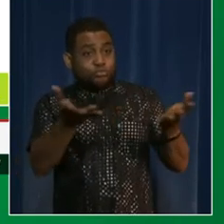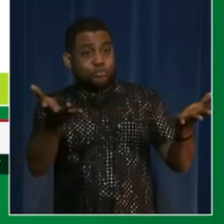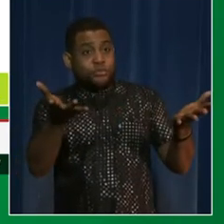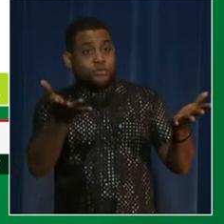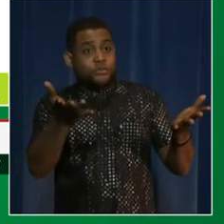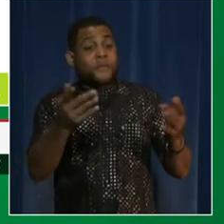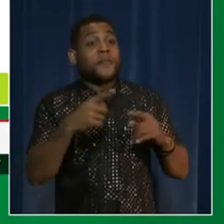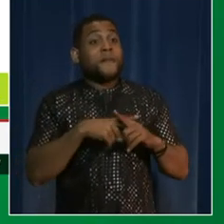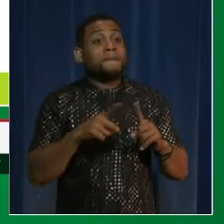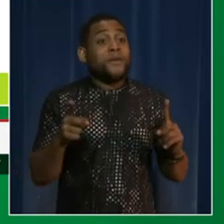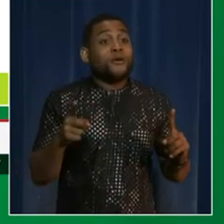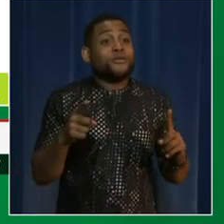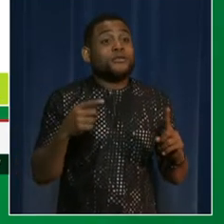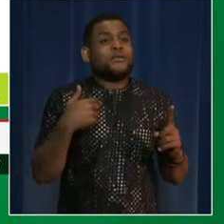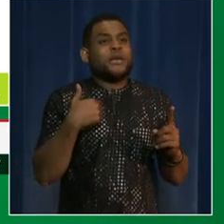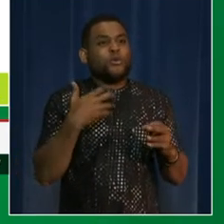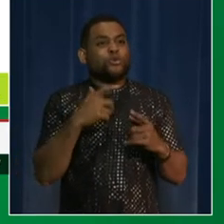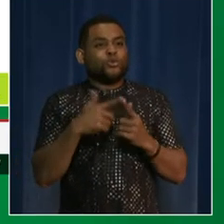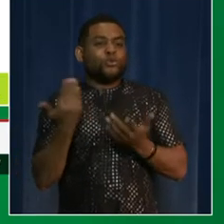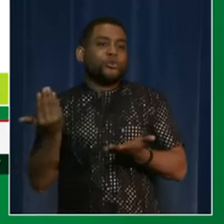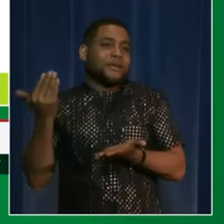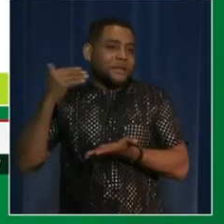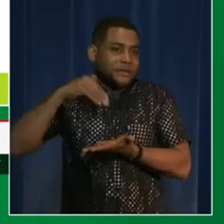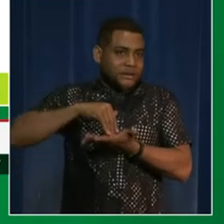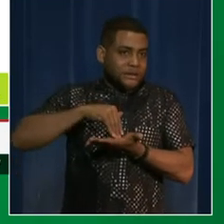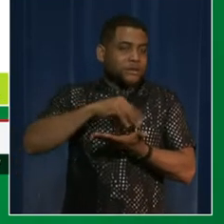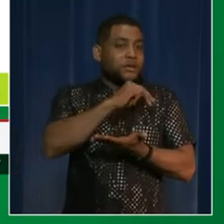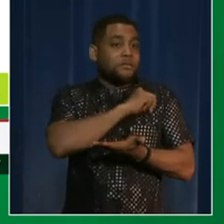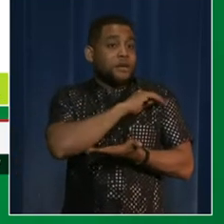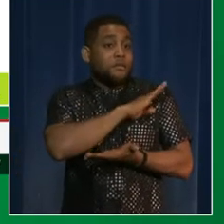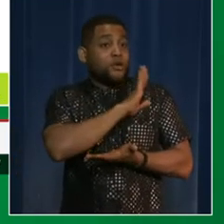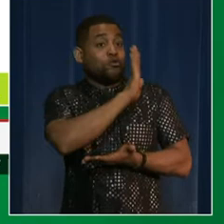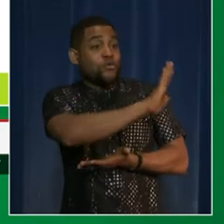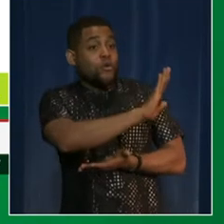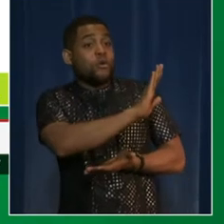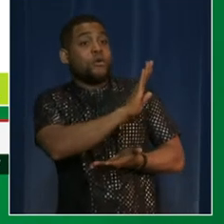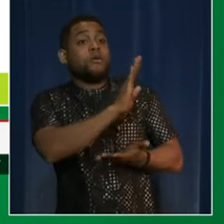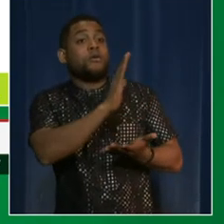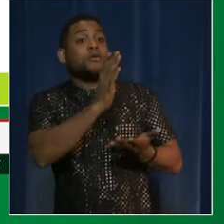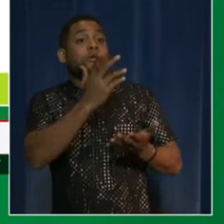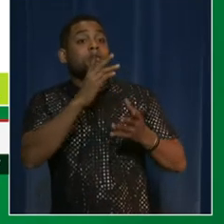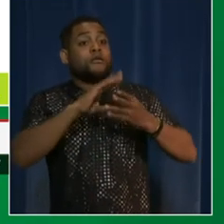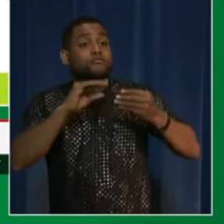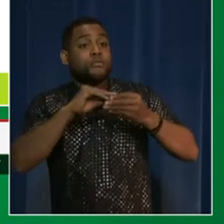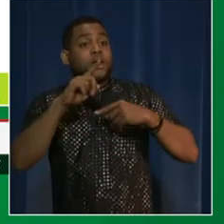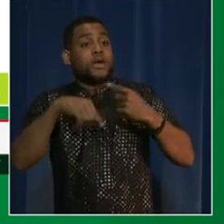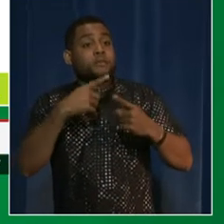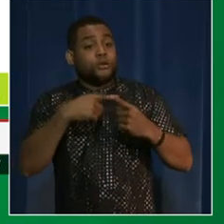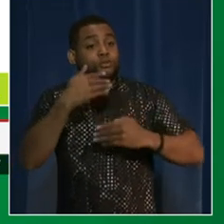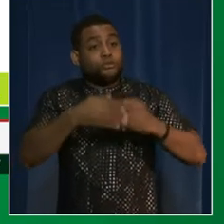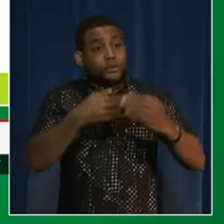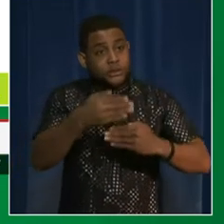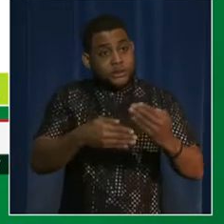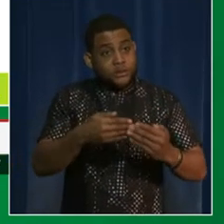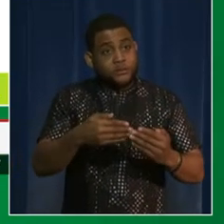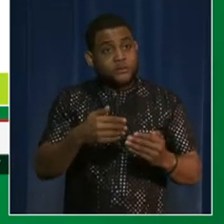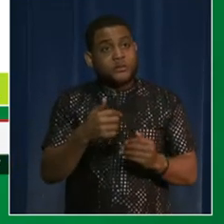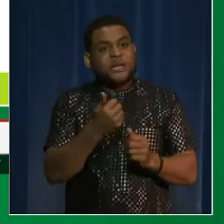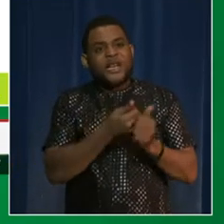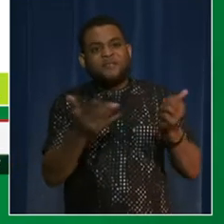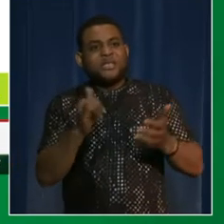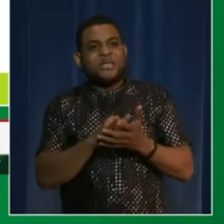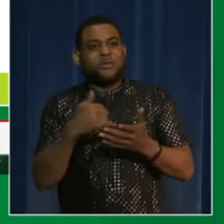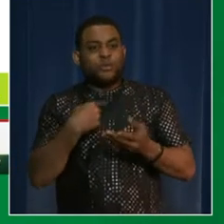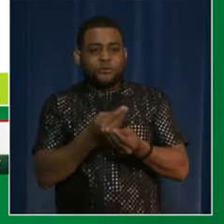Deputy Mayor's enthusiasm about the progress we have made and everything we have been able to deliver for the residents of the